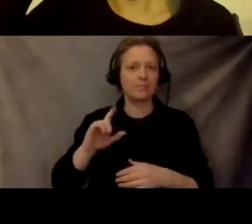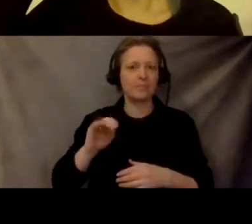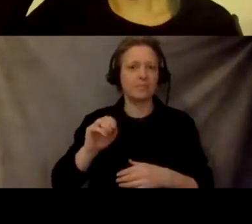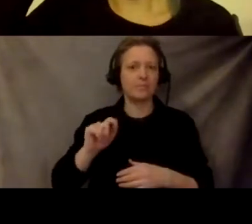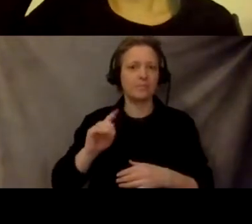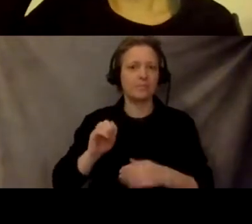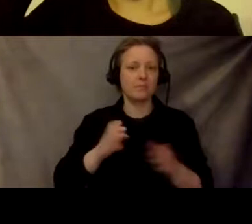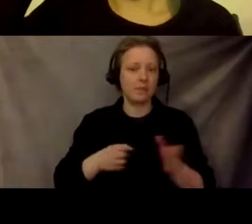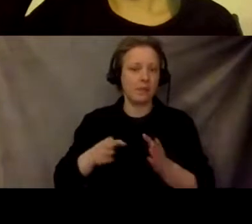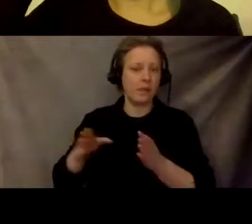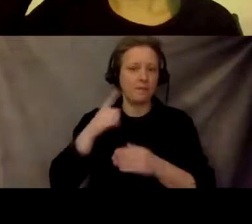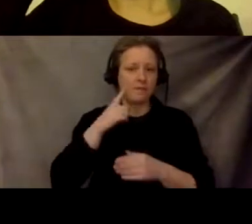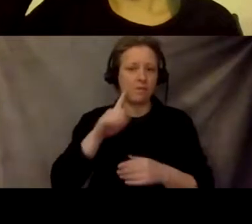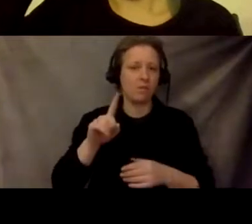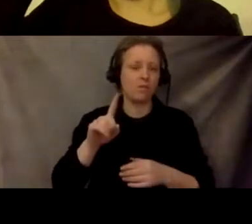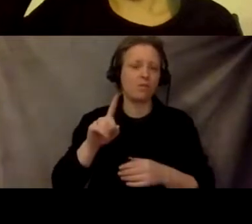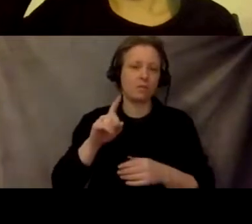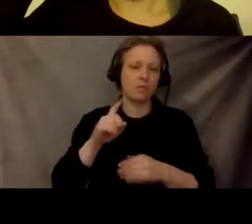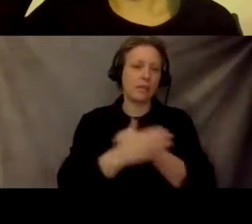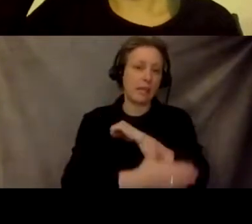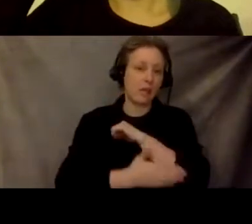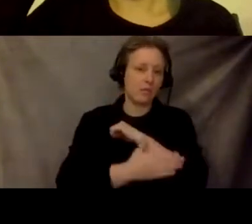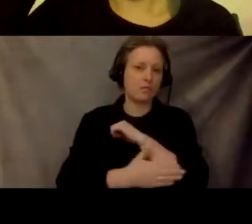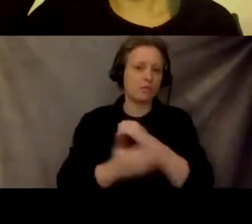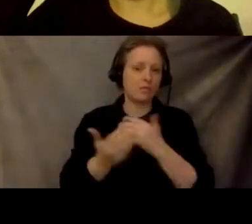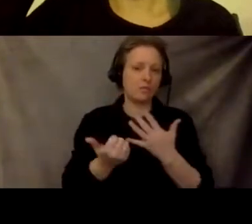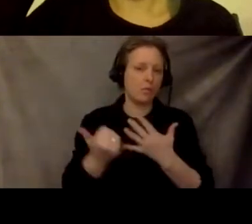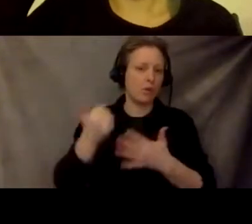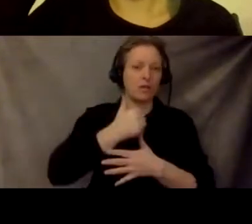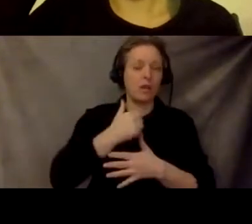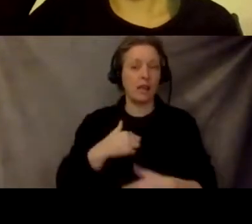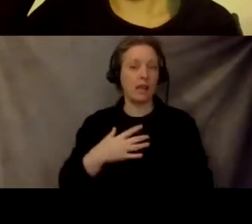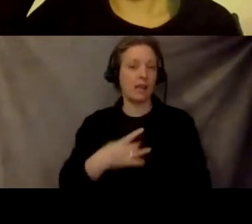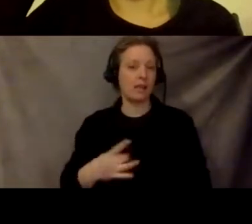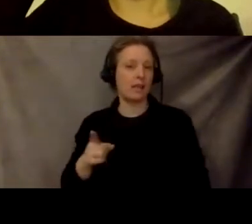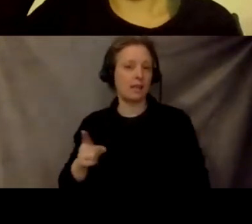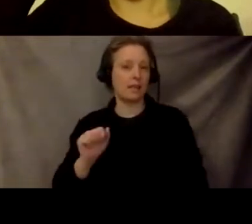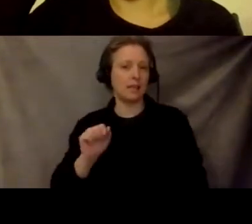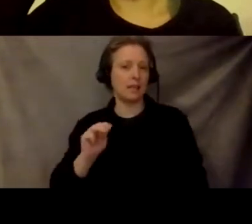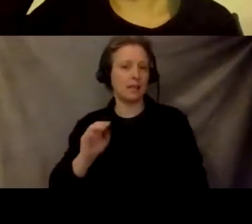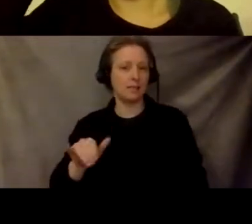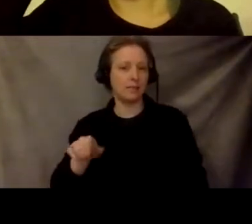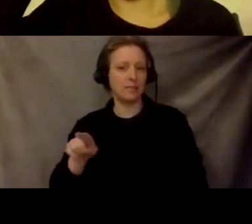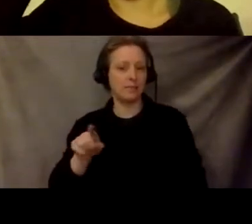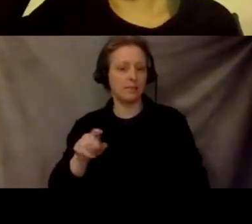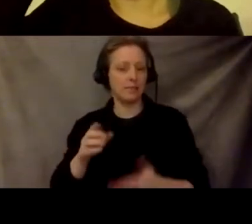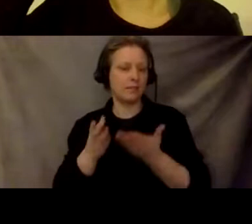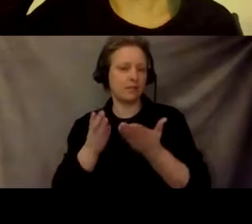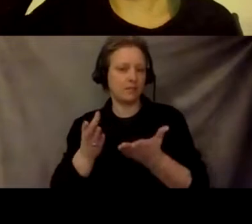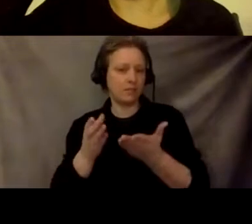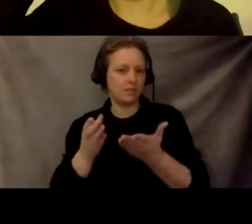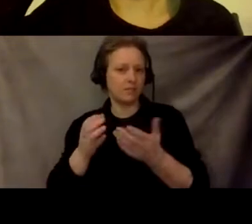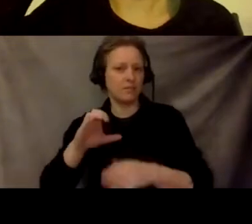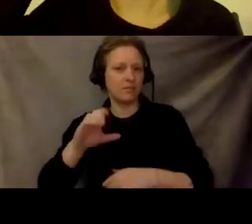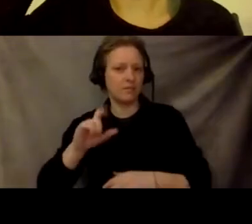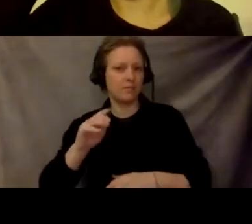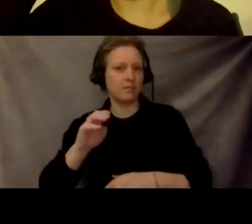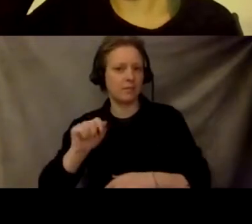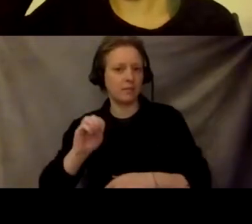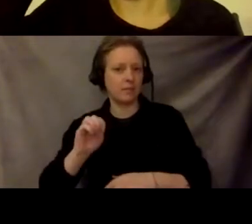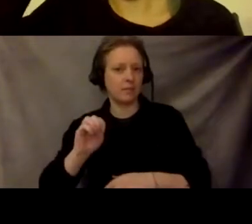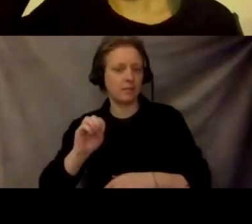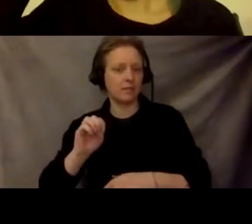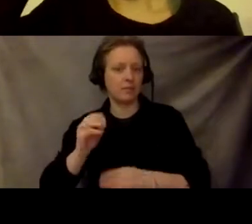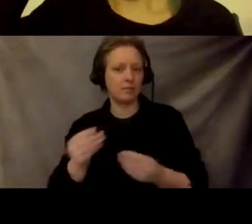priority. I liked Amy's suggestion of a climate resolution, and I understand, wanting to read through that. I think that